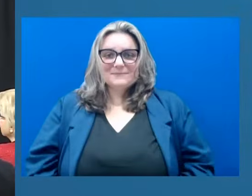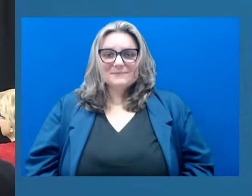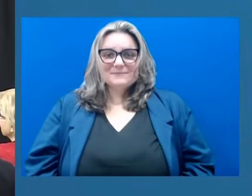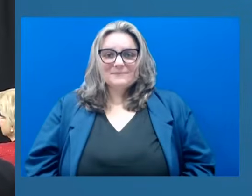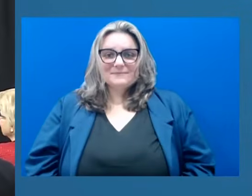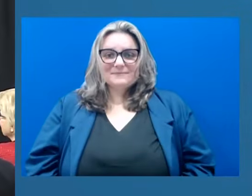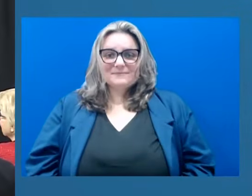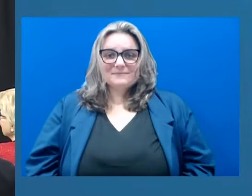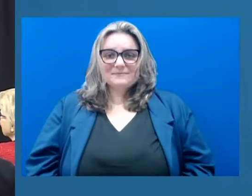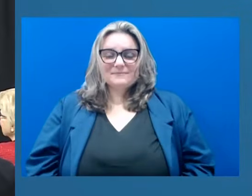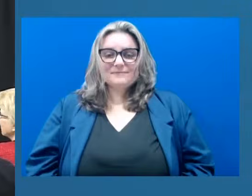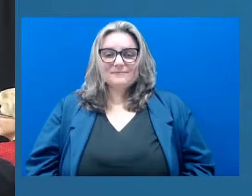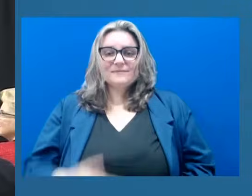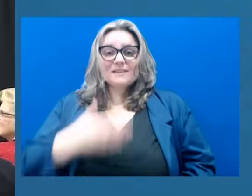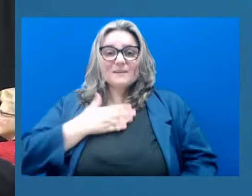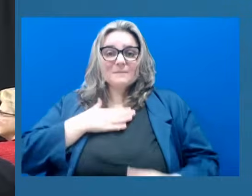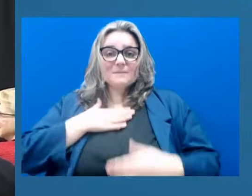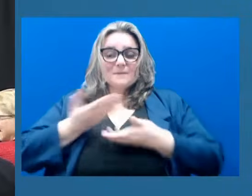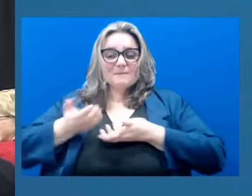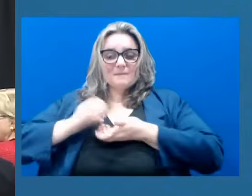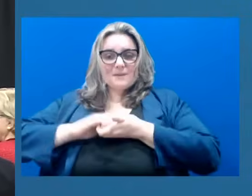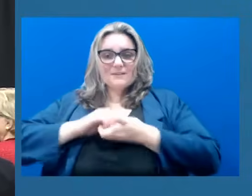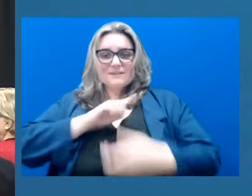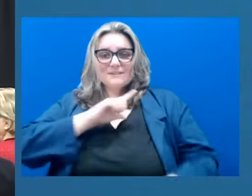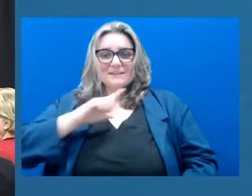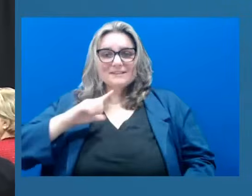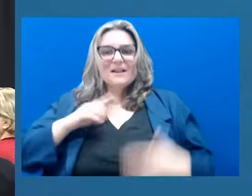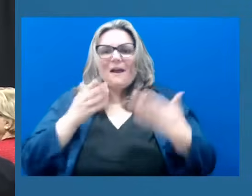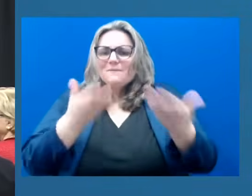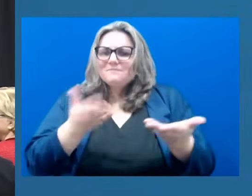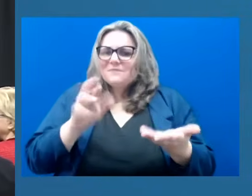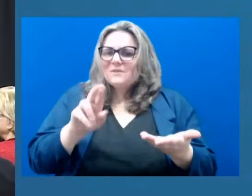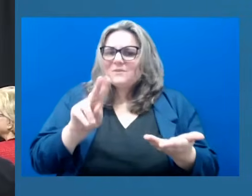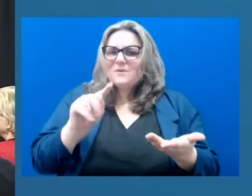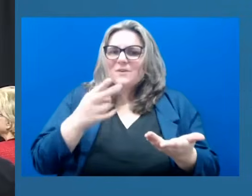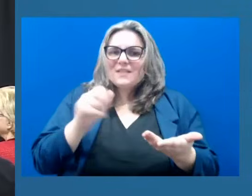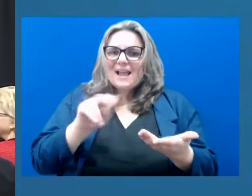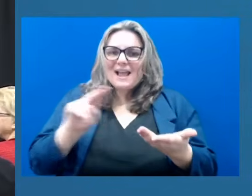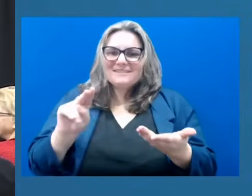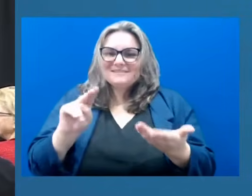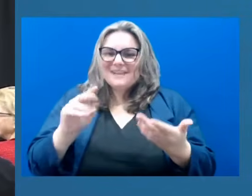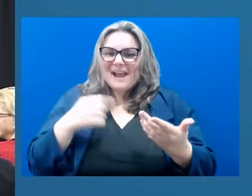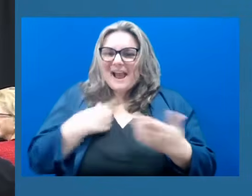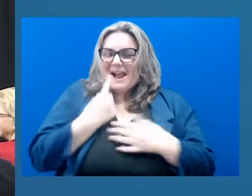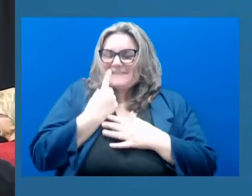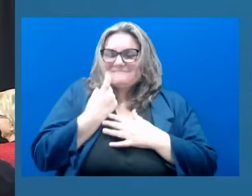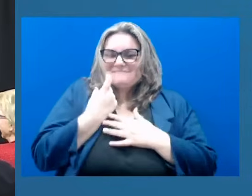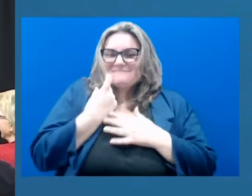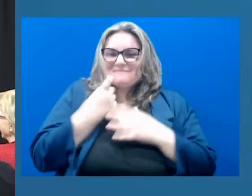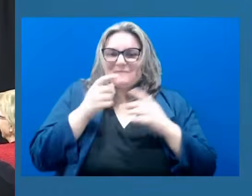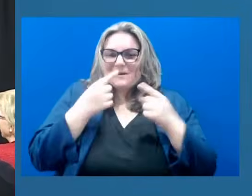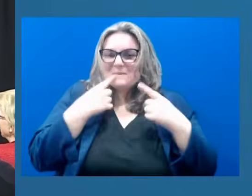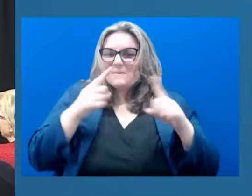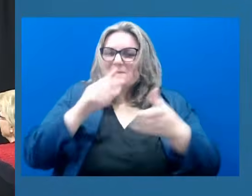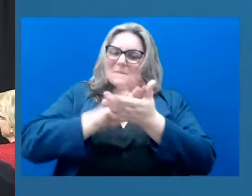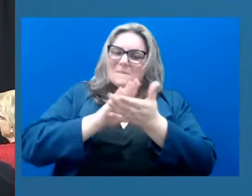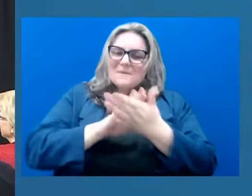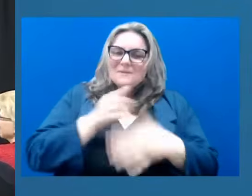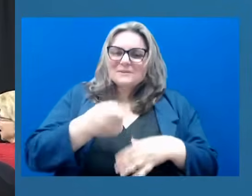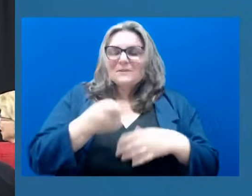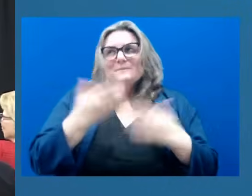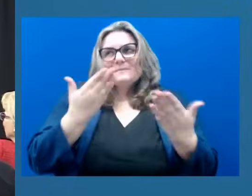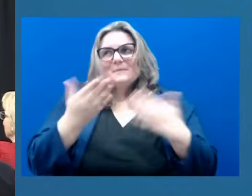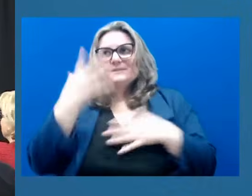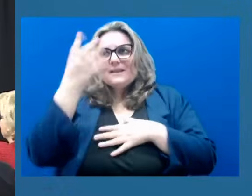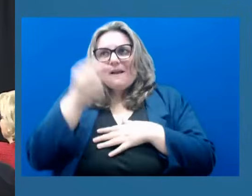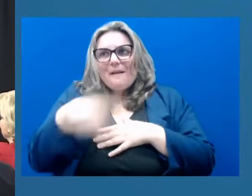in the legislature, Ruth Ann, who's got the nicest shout out. She's probably out there building another house. But we have our